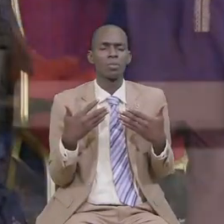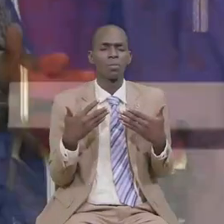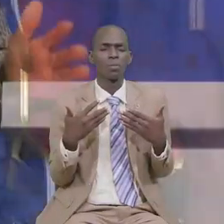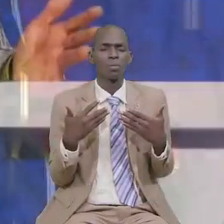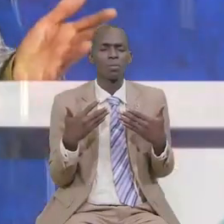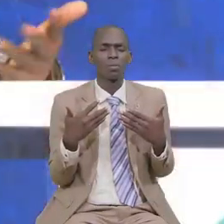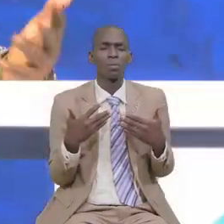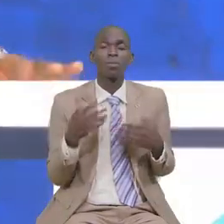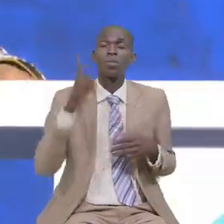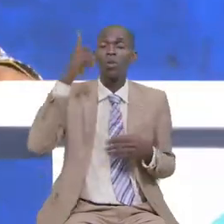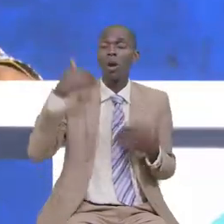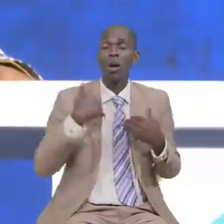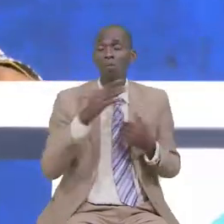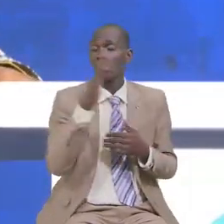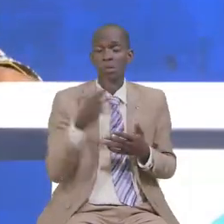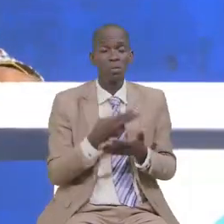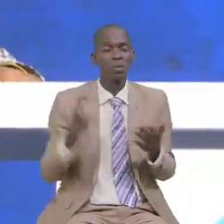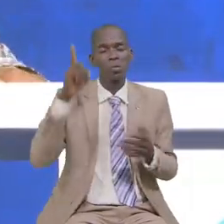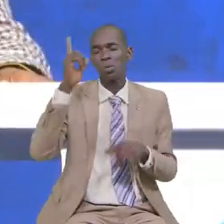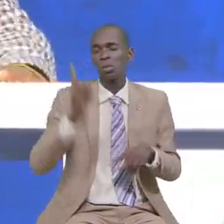You have never failed, you cannot fail.